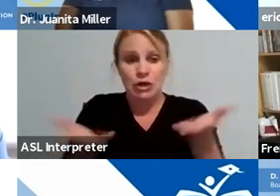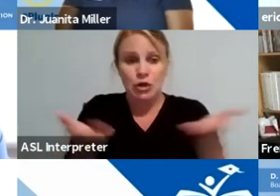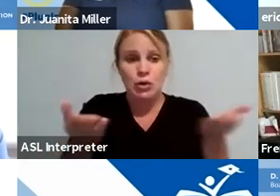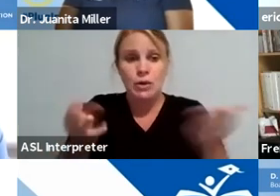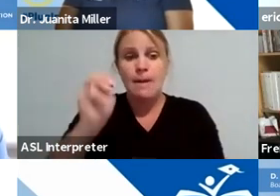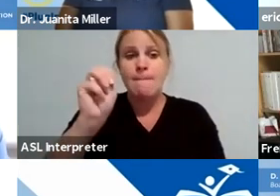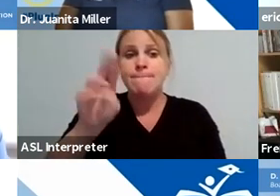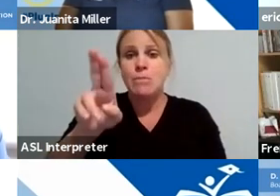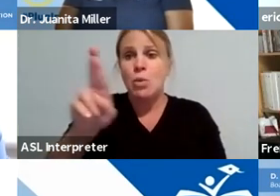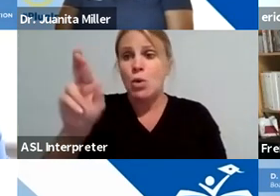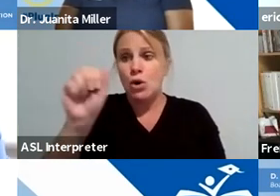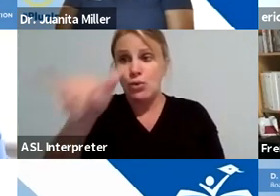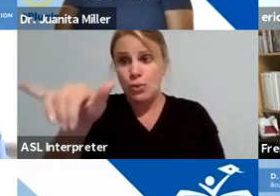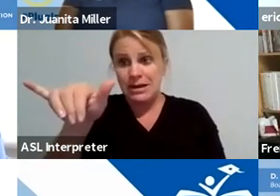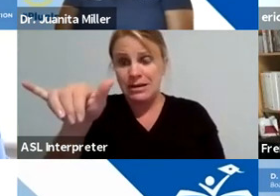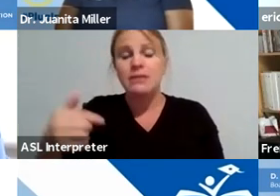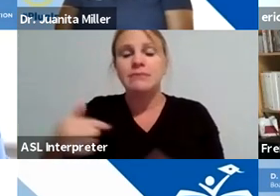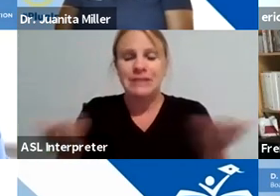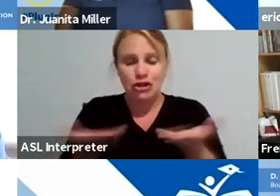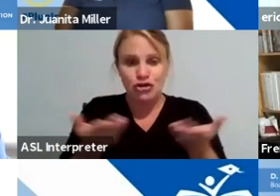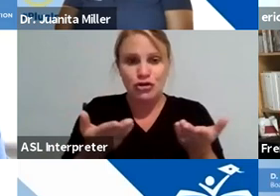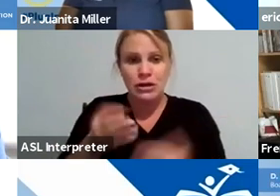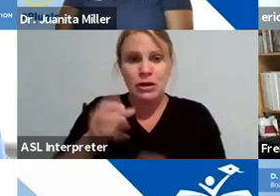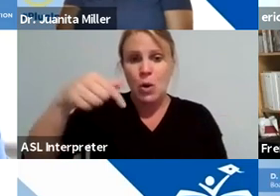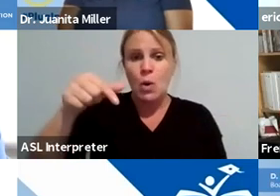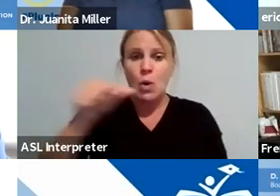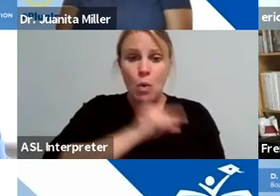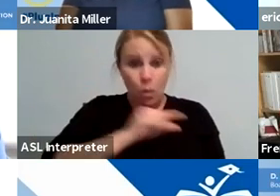Mr. Murray. Here. Mrs. Queen.